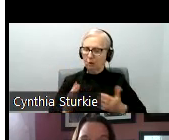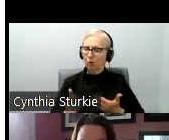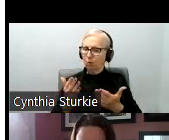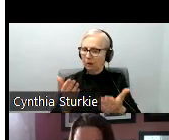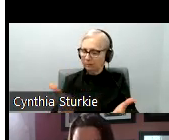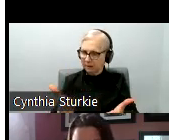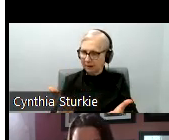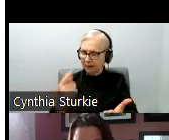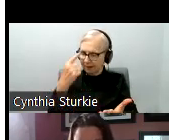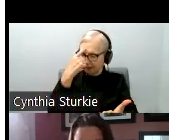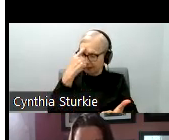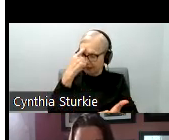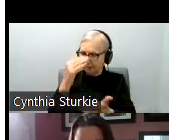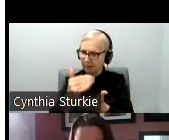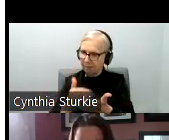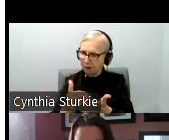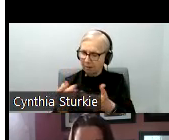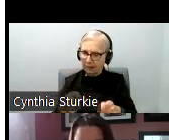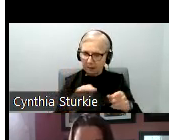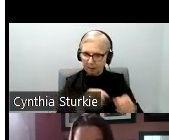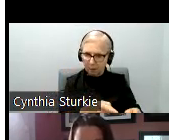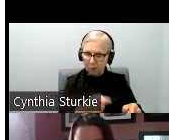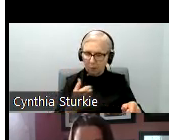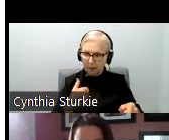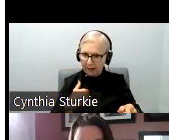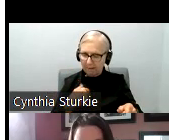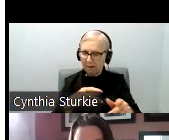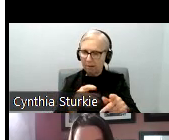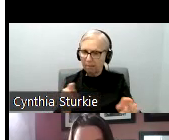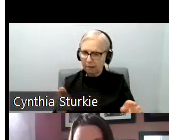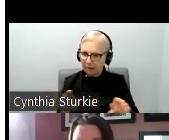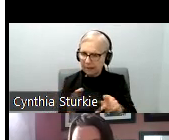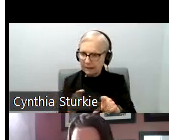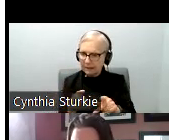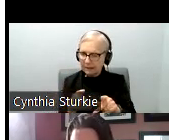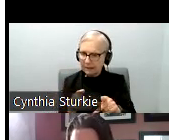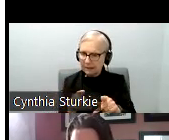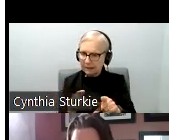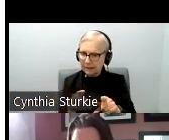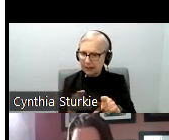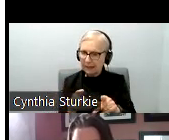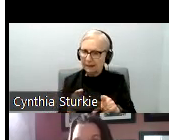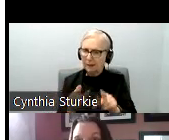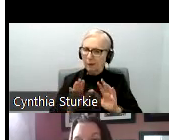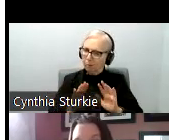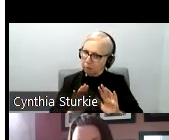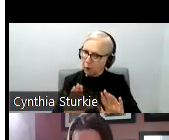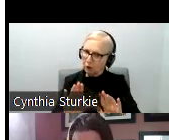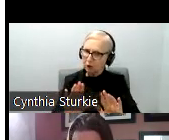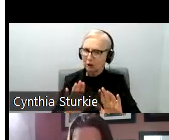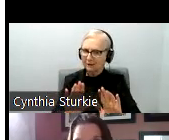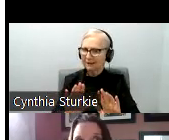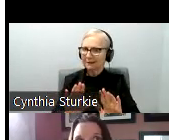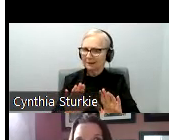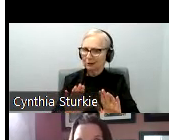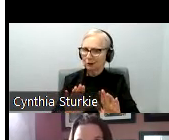some of the pieces that happen with us when we have places that kind of push us into a discharge mode that can make things difficult.